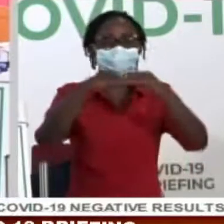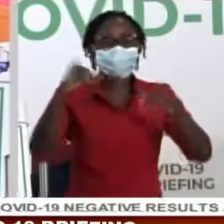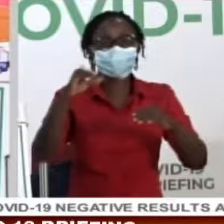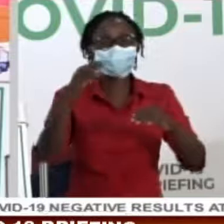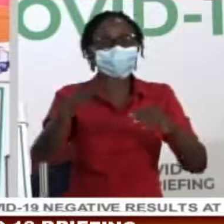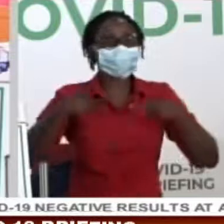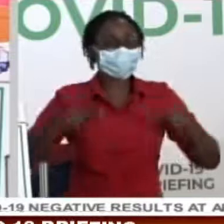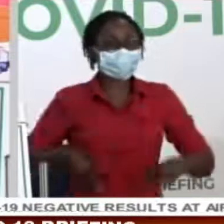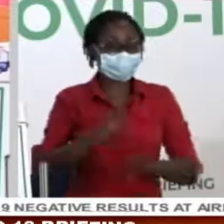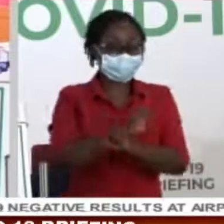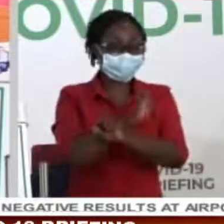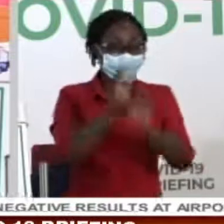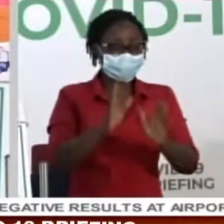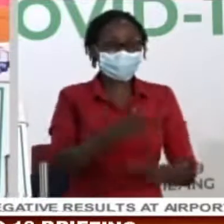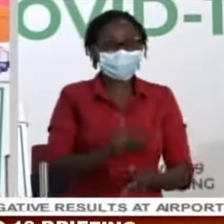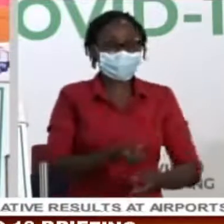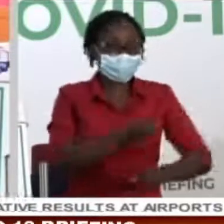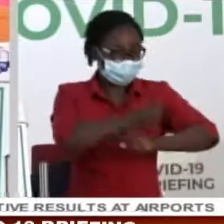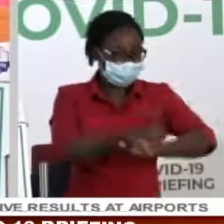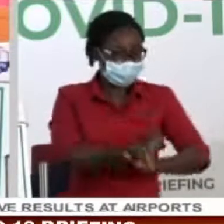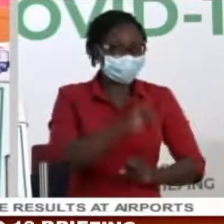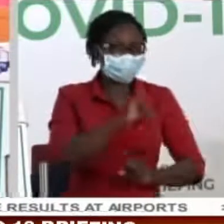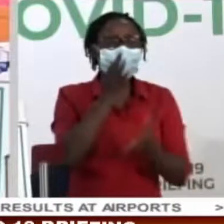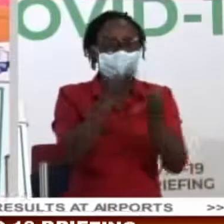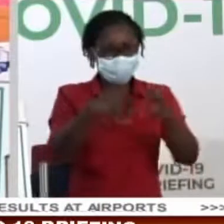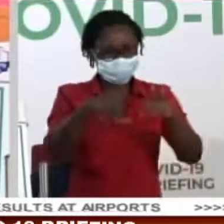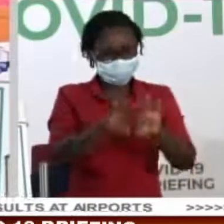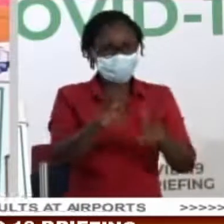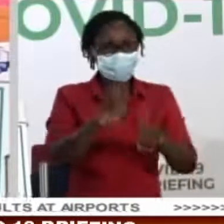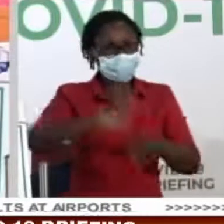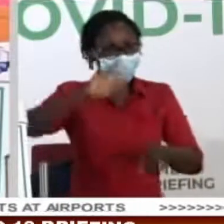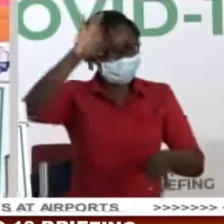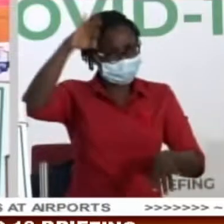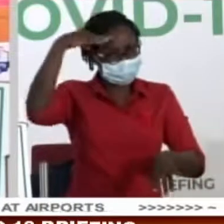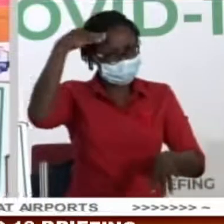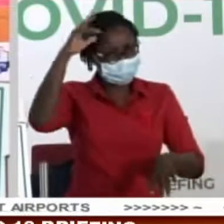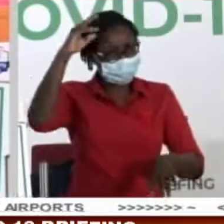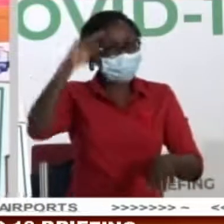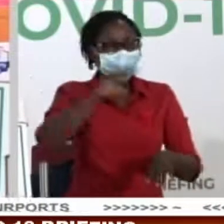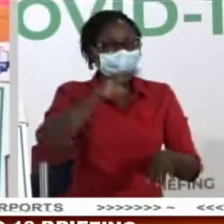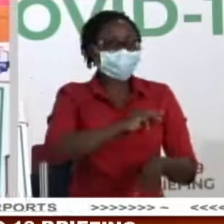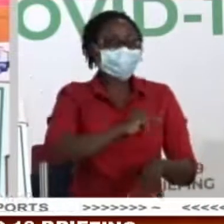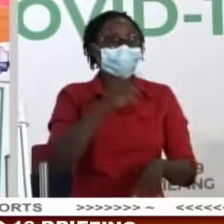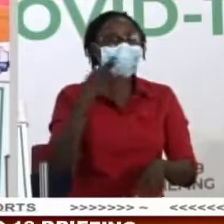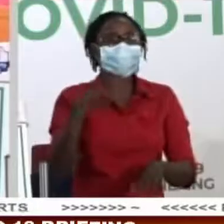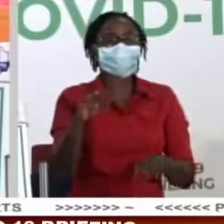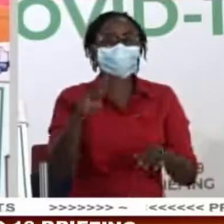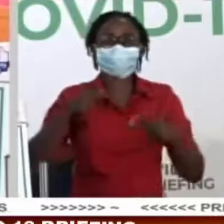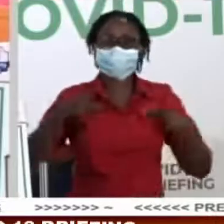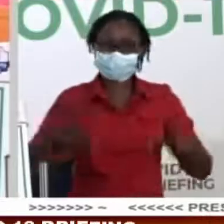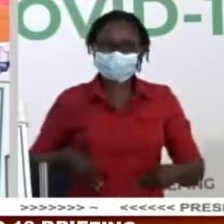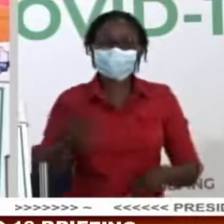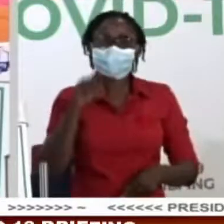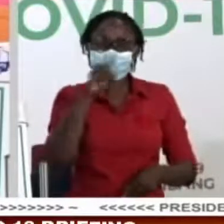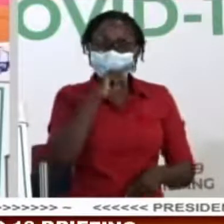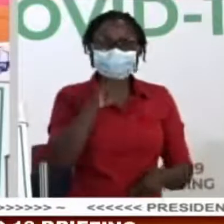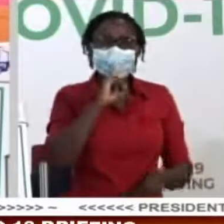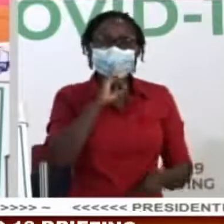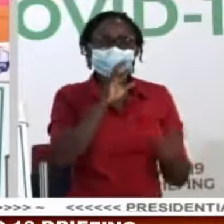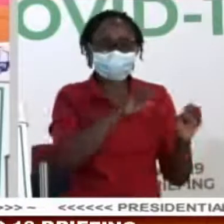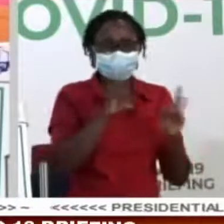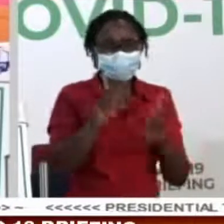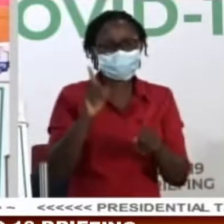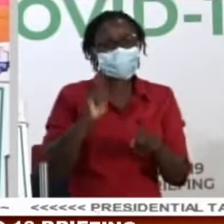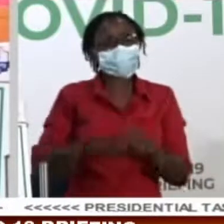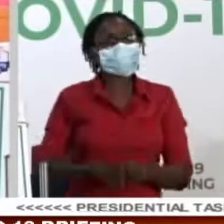their protection are paramount to the Federal Ministry of Health, and it is therefore a good opportunity to now